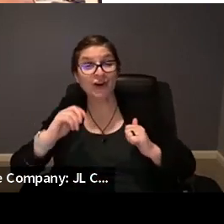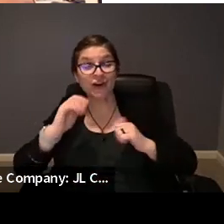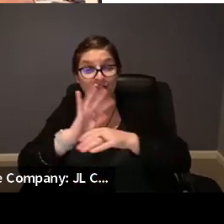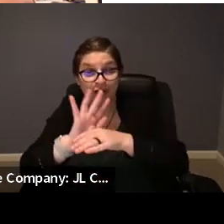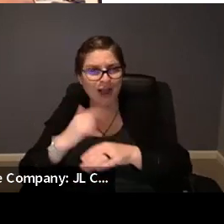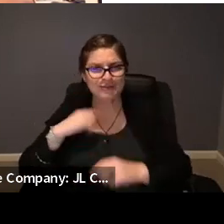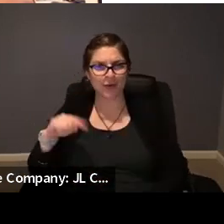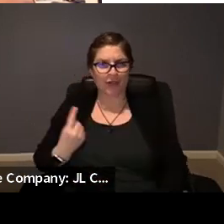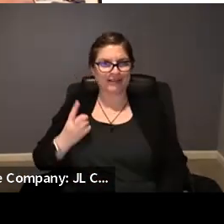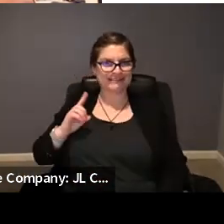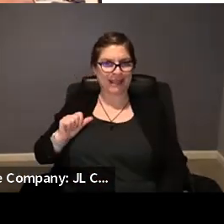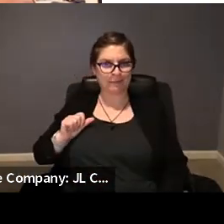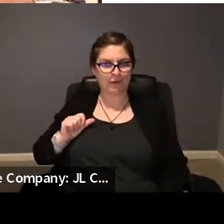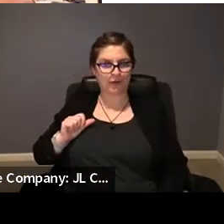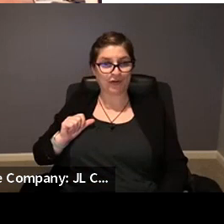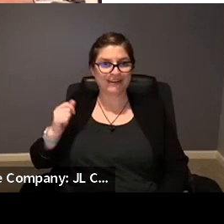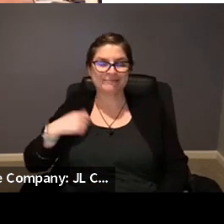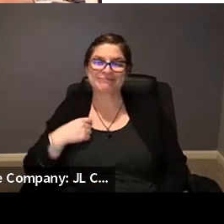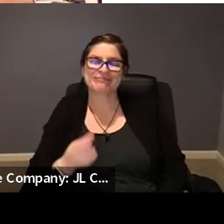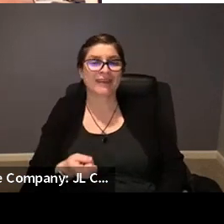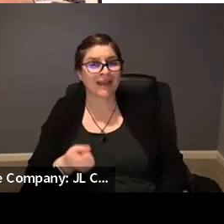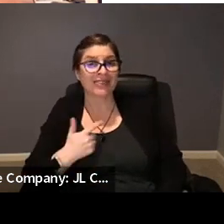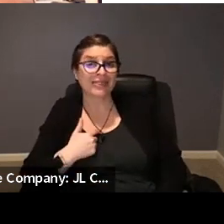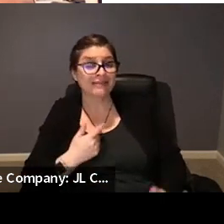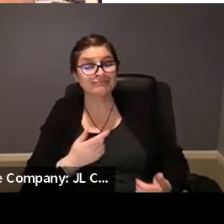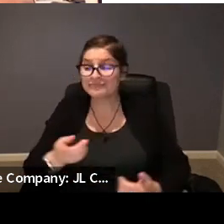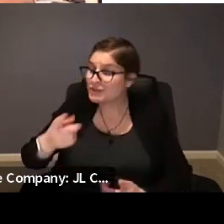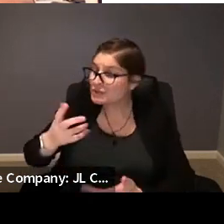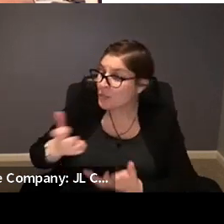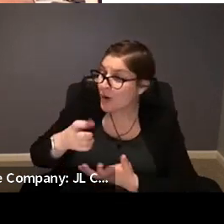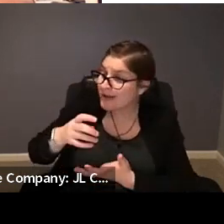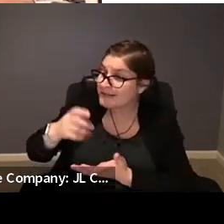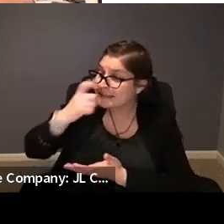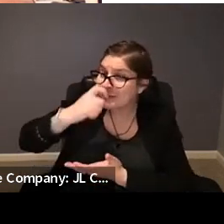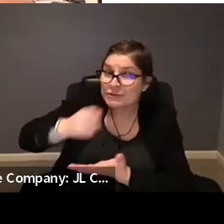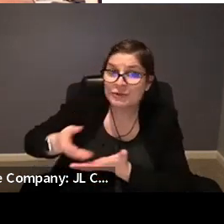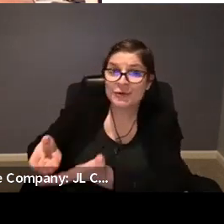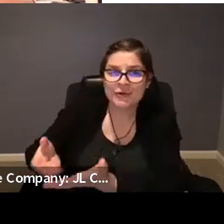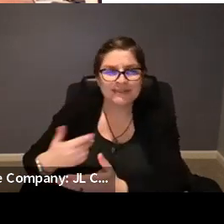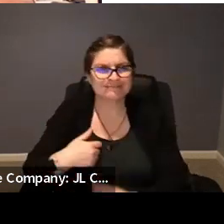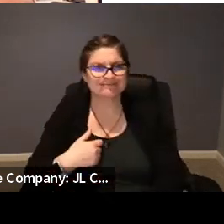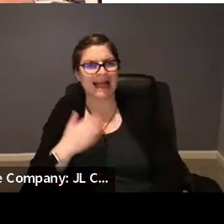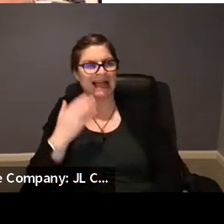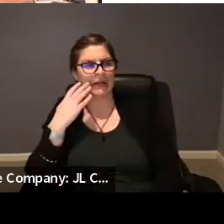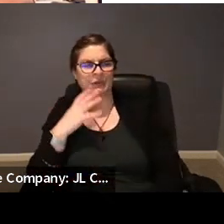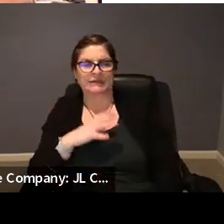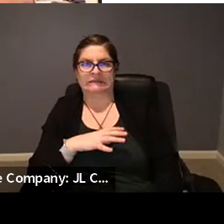physically disabled person in the theater. We all got offered boxes of tissues before the screening, which I knew was probably not going to be a good